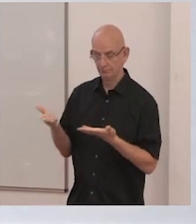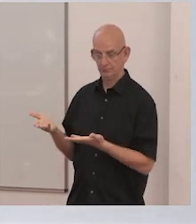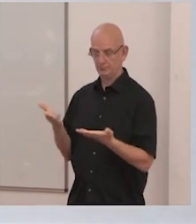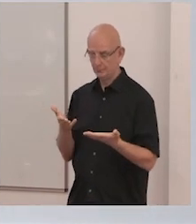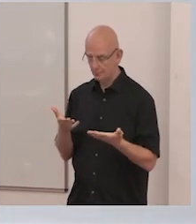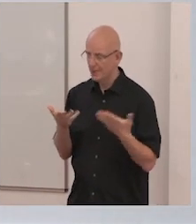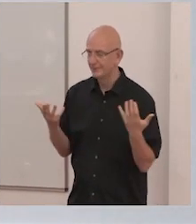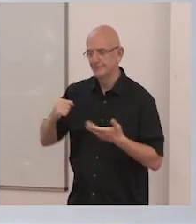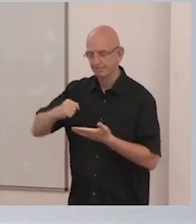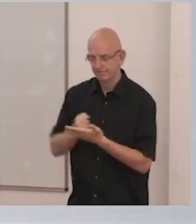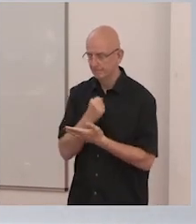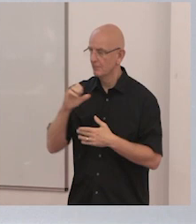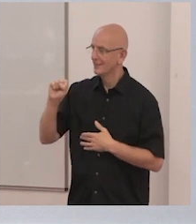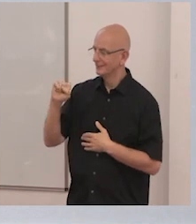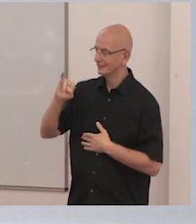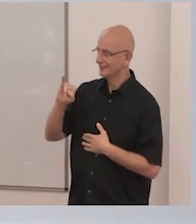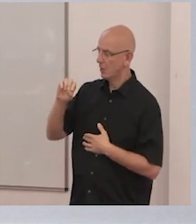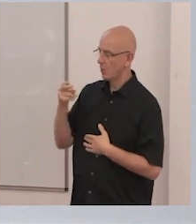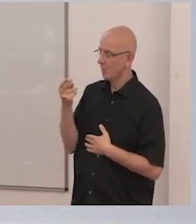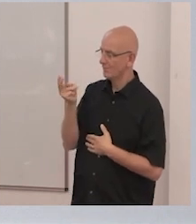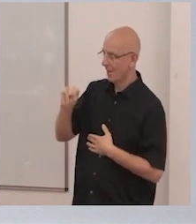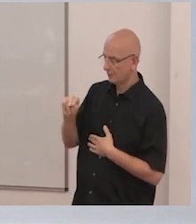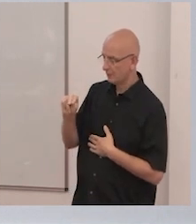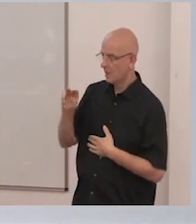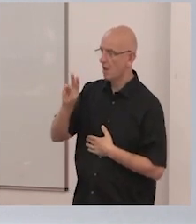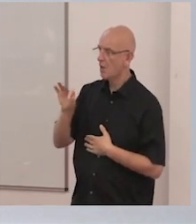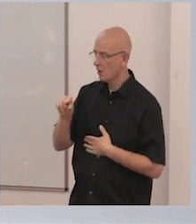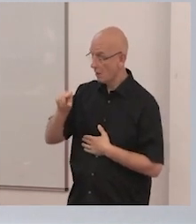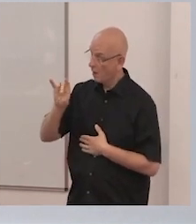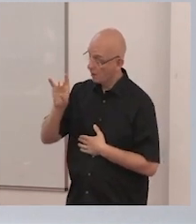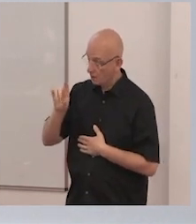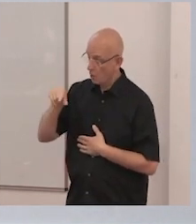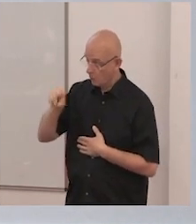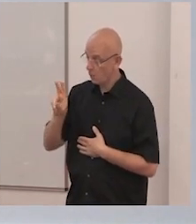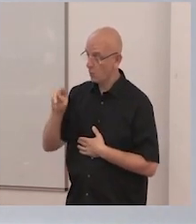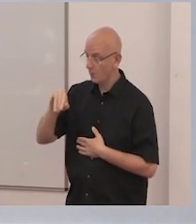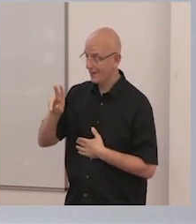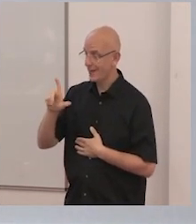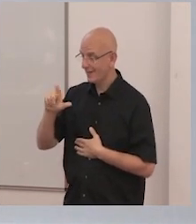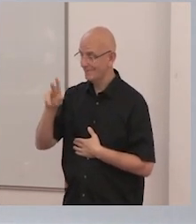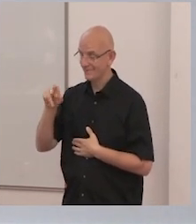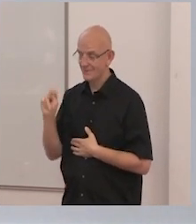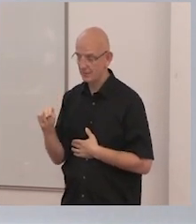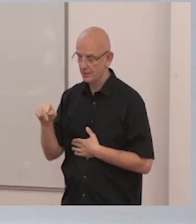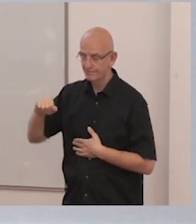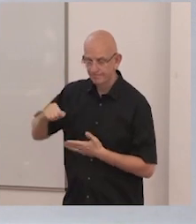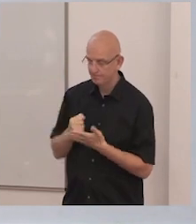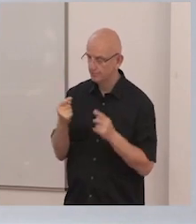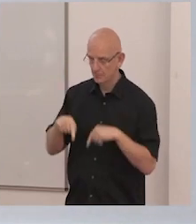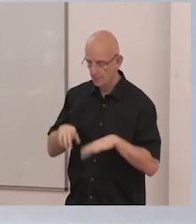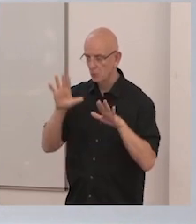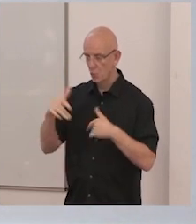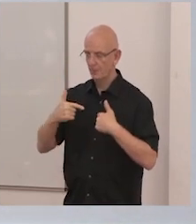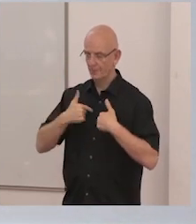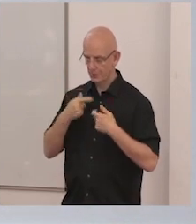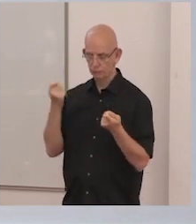for Children's Rights, co-founder of the Disability Research Network at Queen's University Belfast. So Brona is the perfect person to lead us off